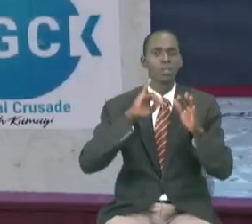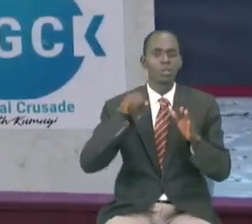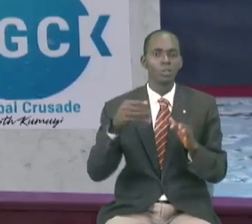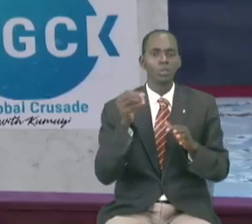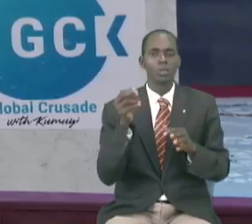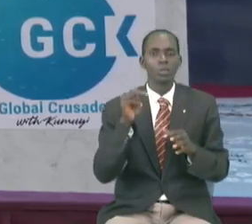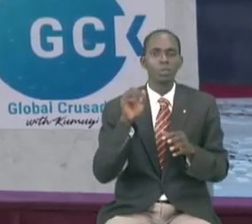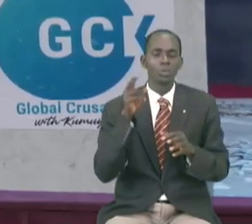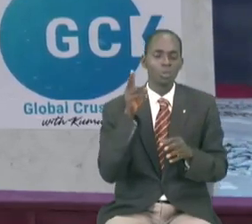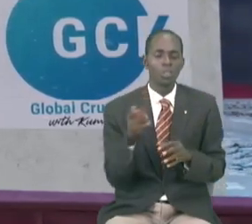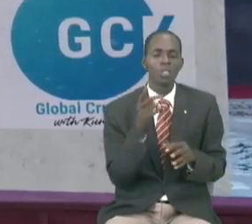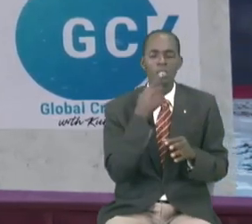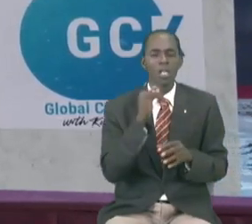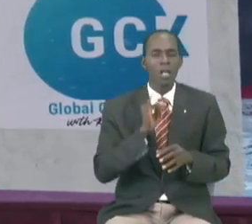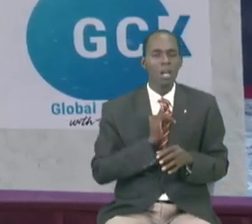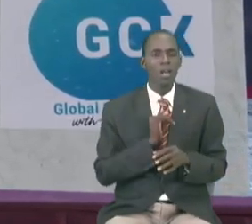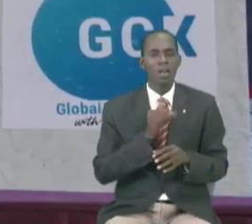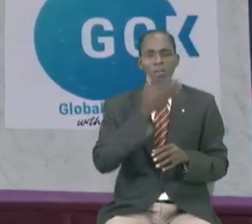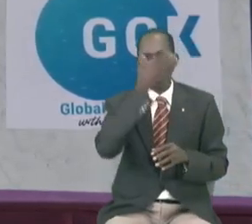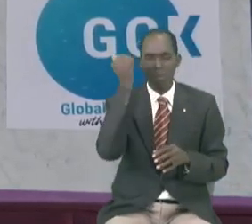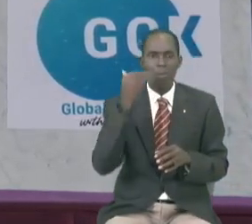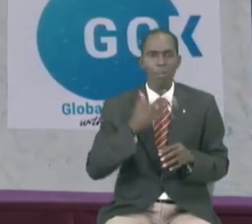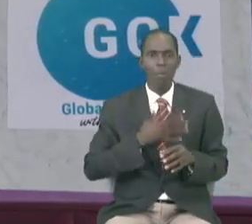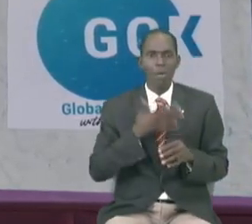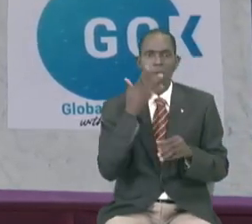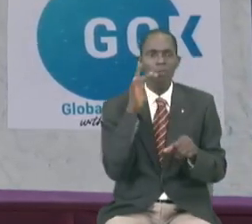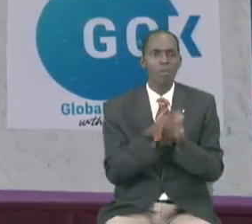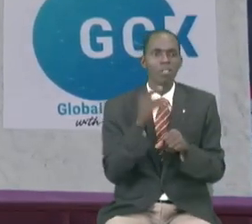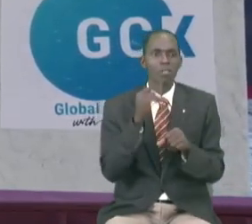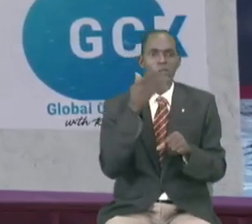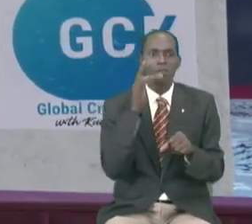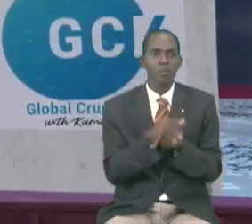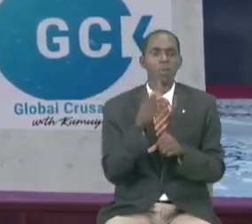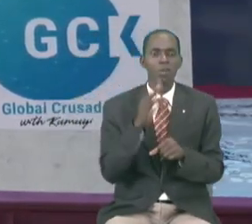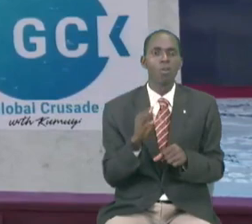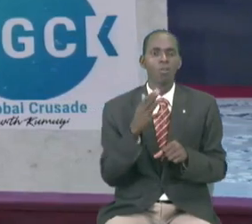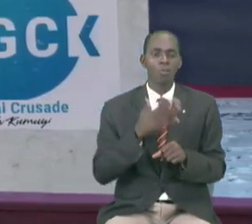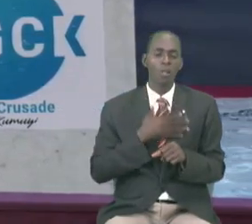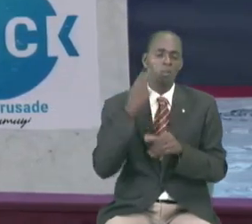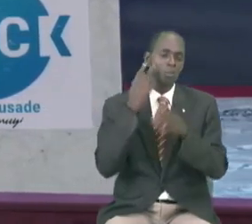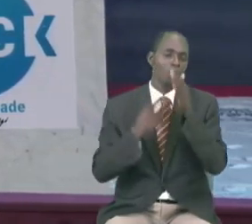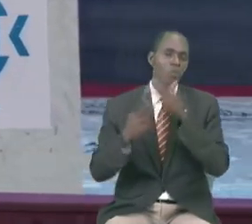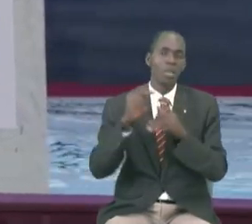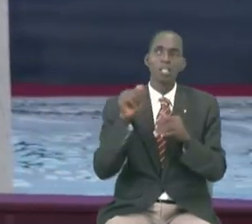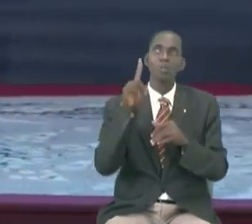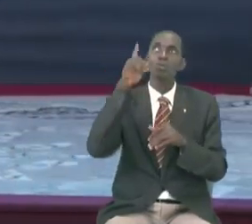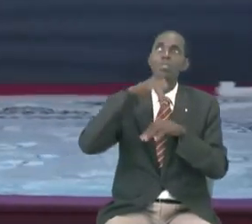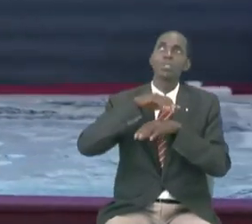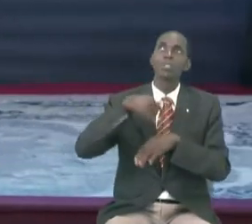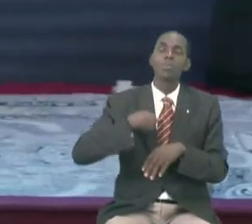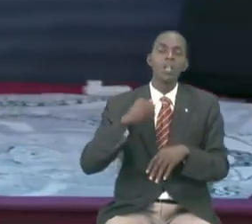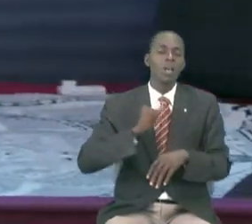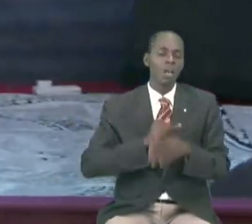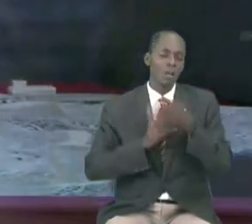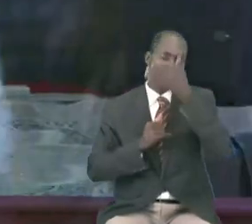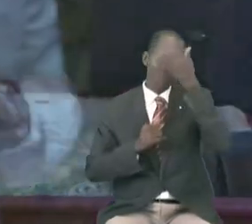go. I forgot that when I heard Nineveh. Now I am ready to go on and